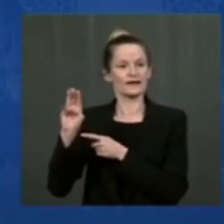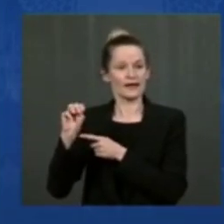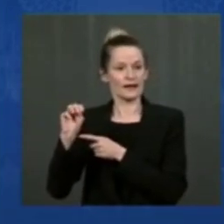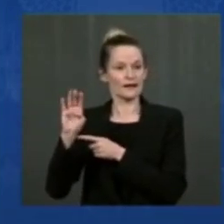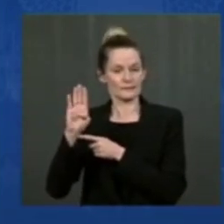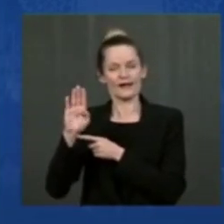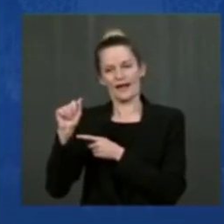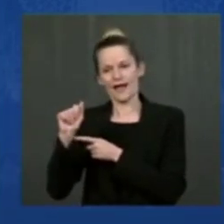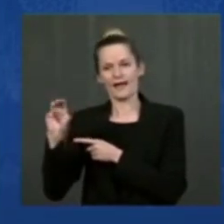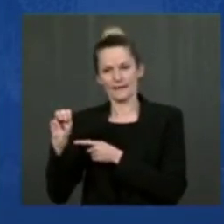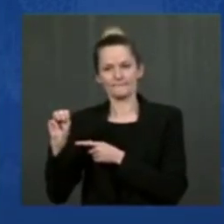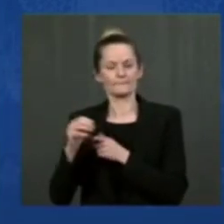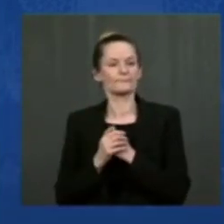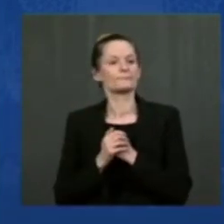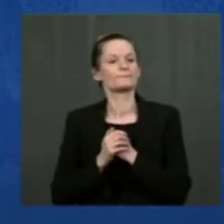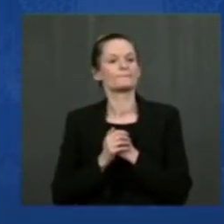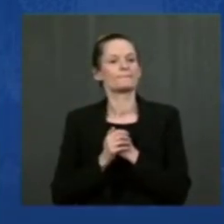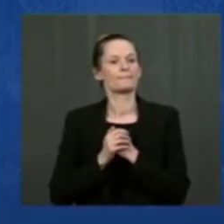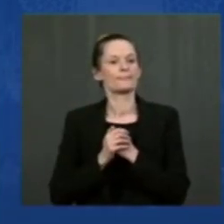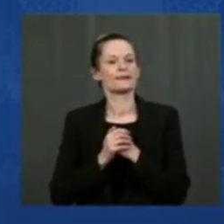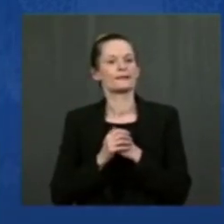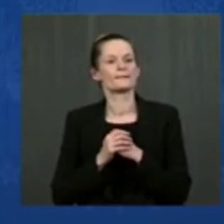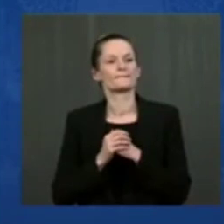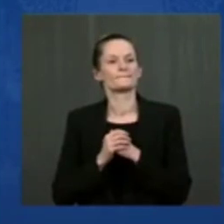is dealing with the ability to